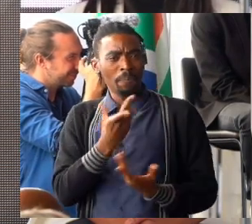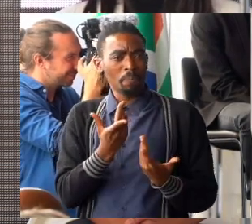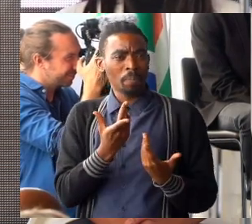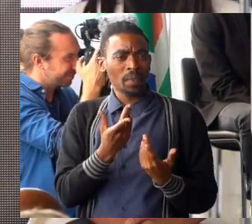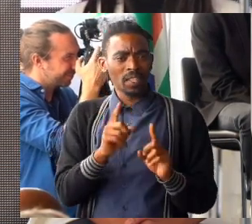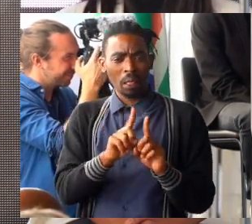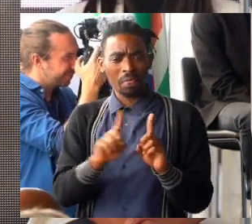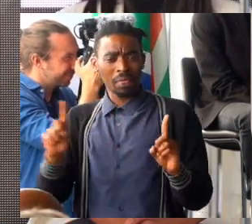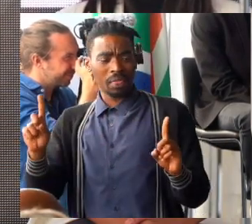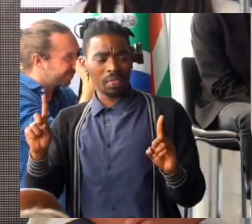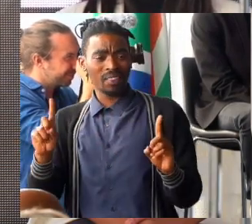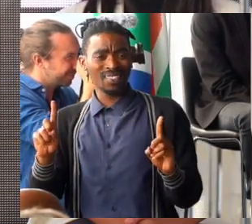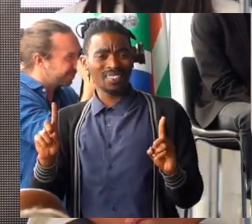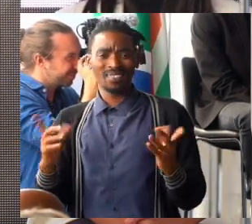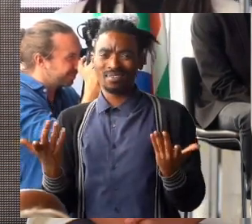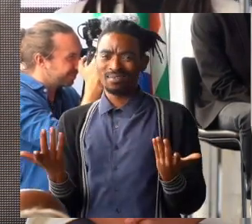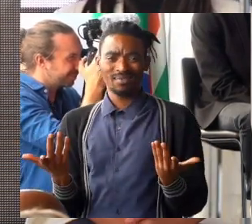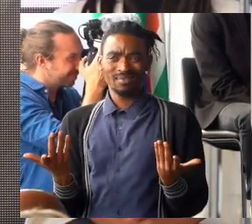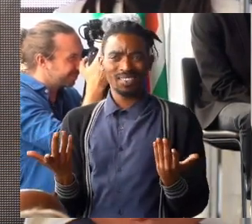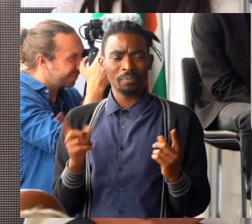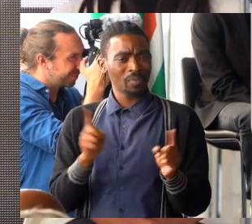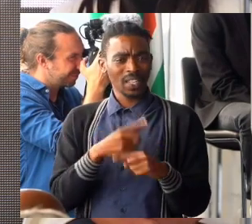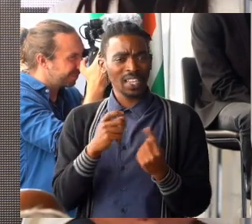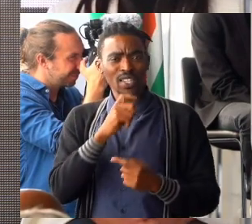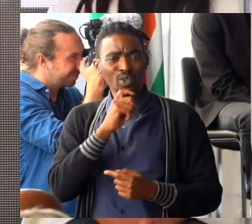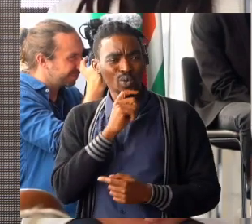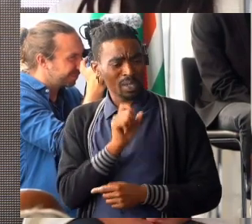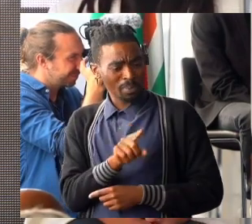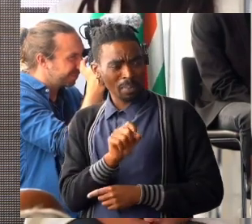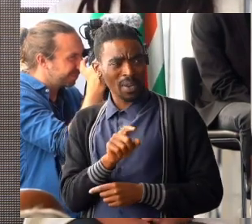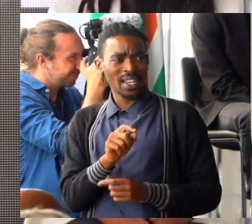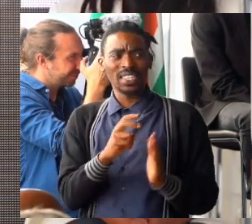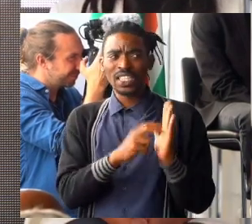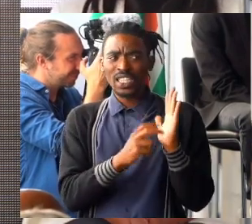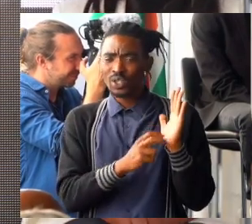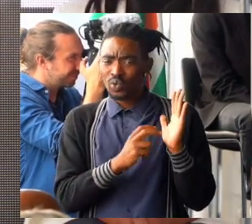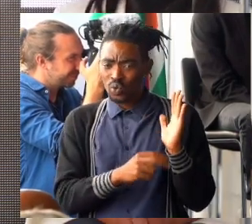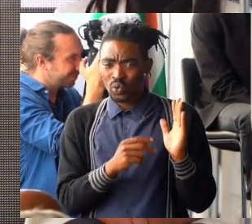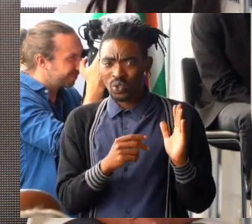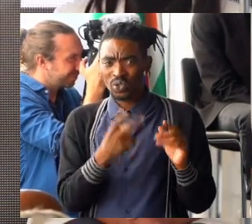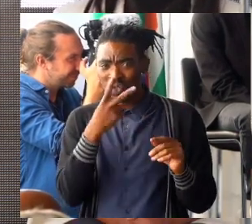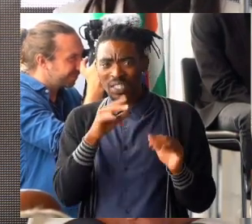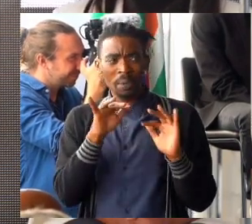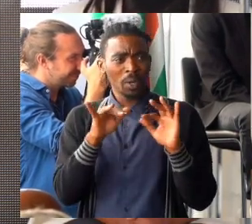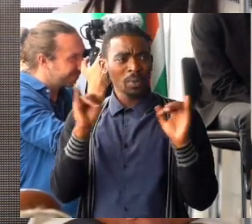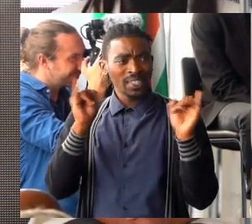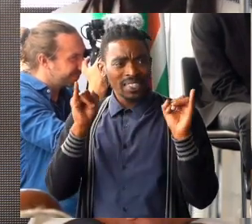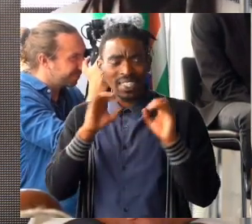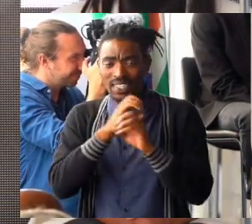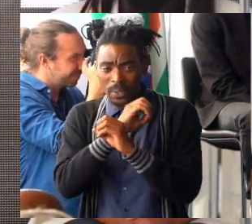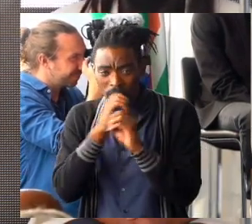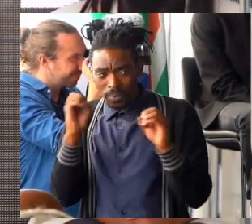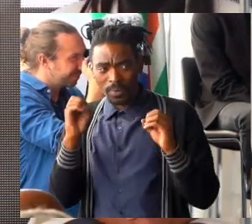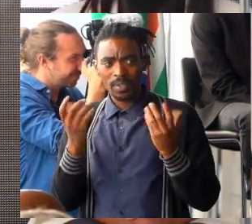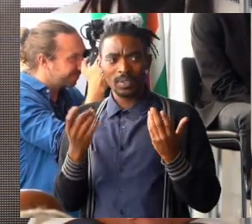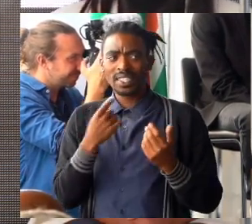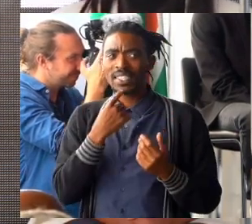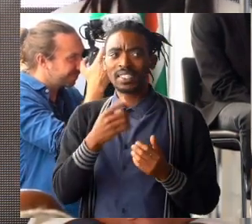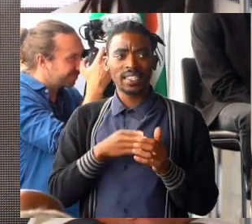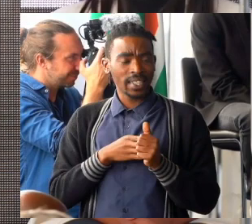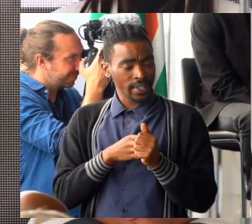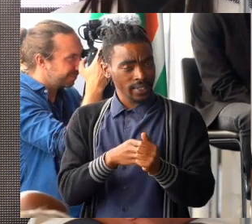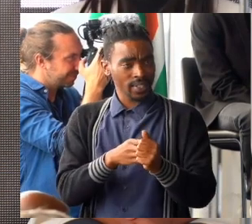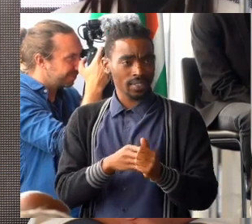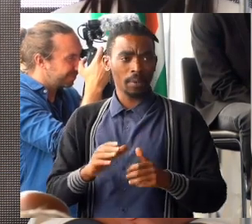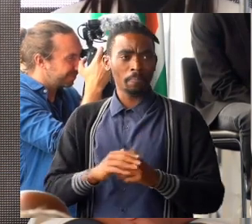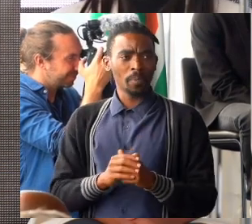people. We cannot use the same rules that delivered the unserious people who call the same leaders today